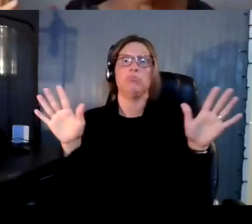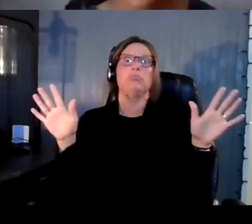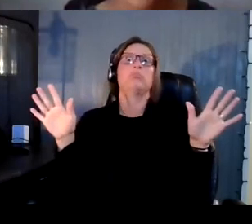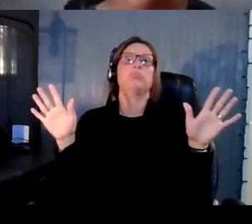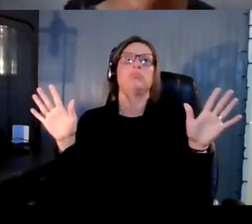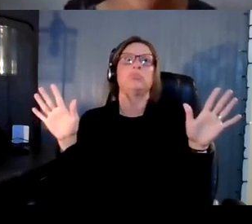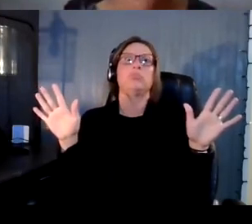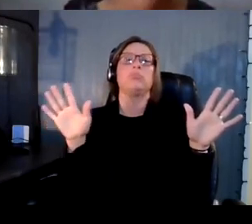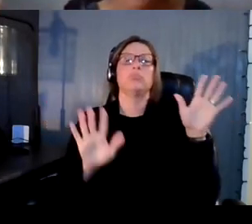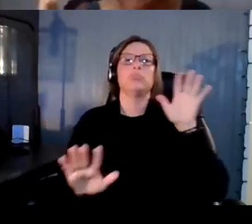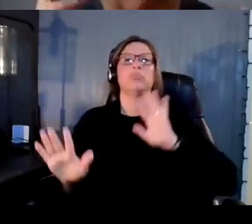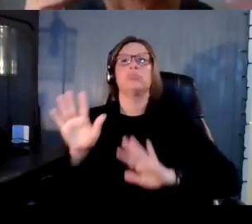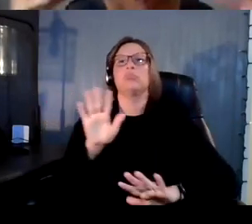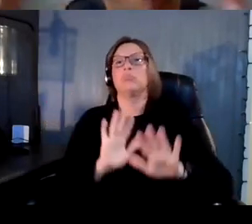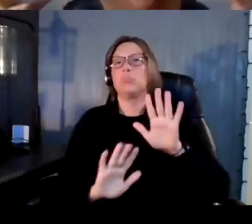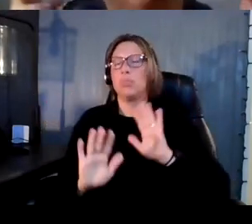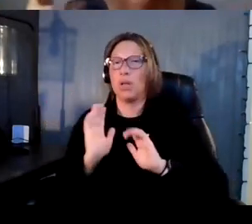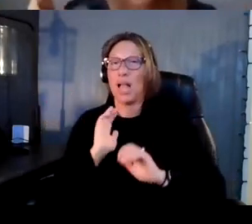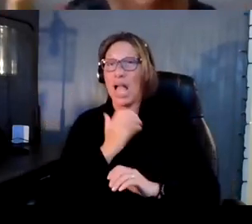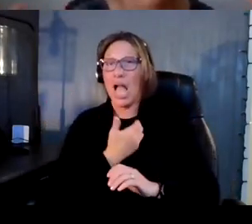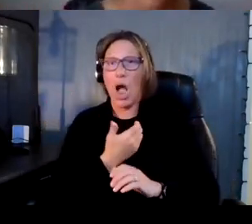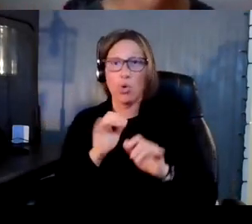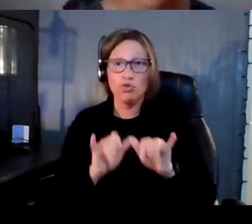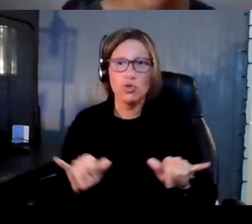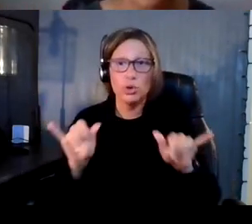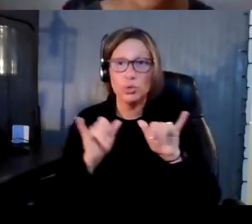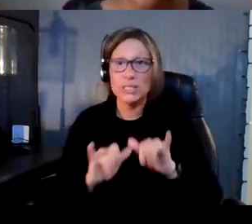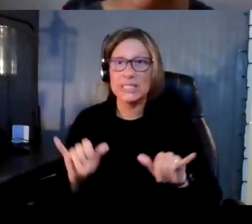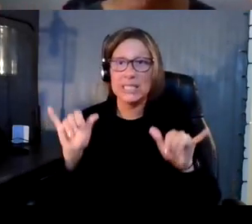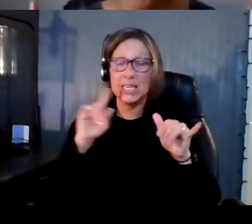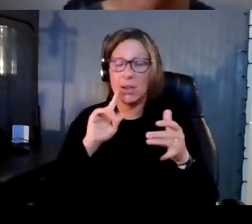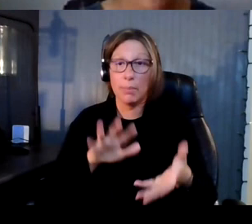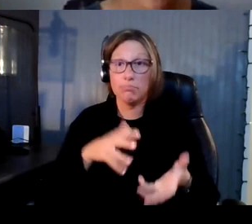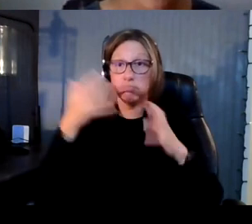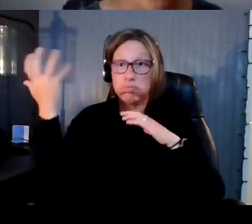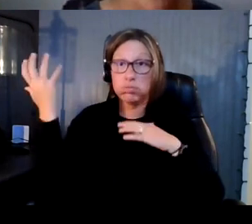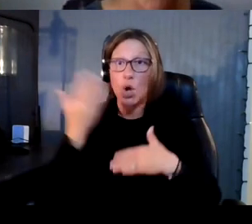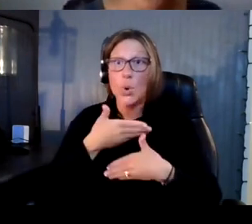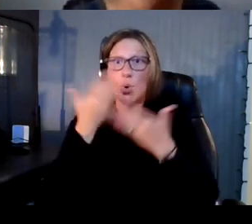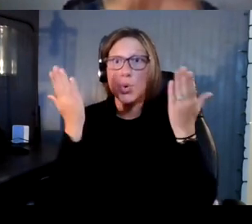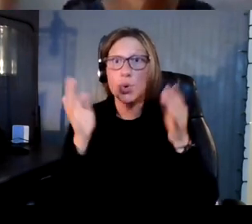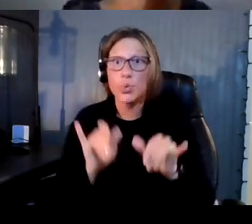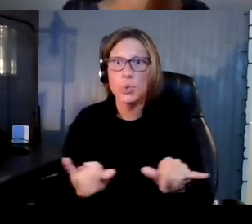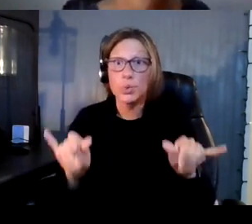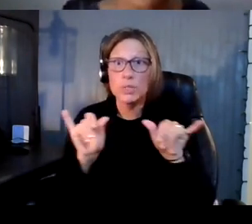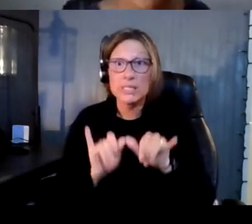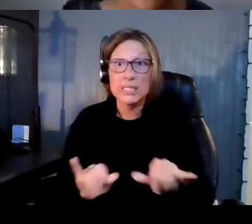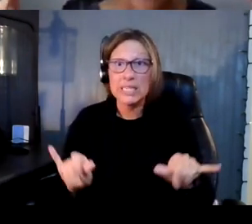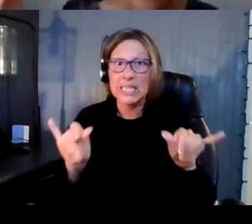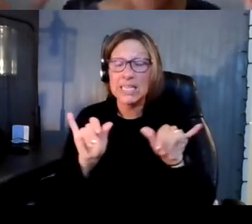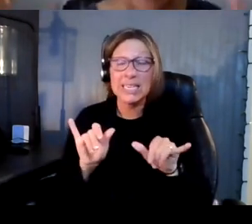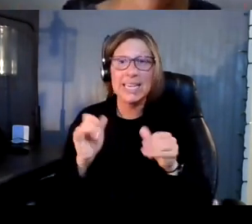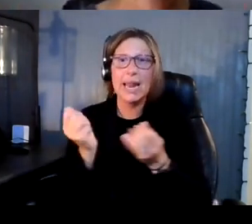our routines. Our routines were all out of whack. We didn't have a routine. Everything that we knew was all